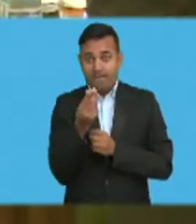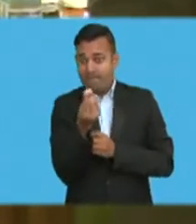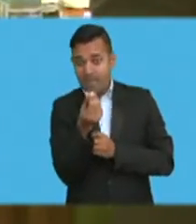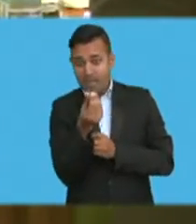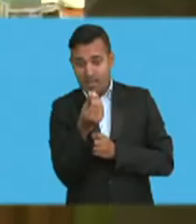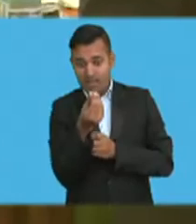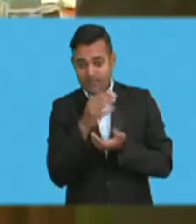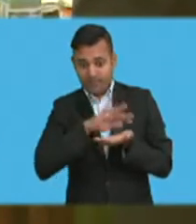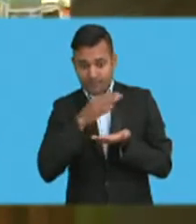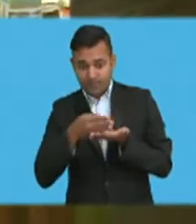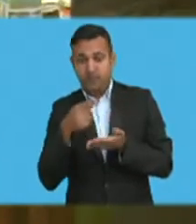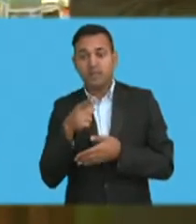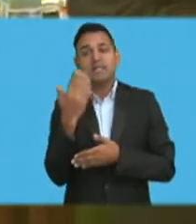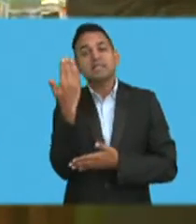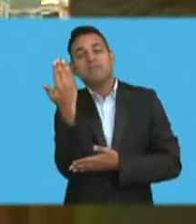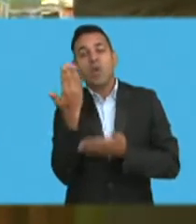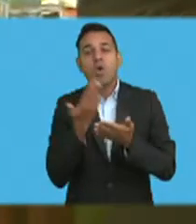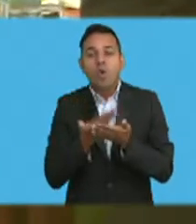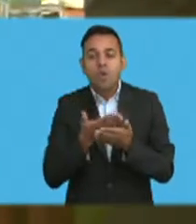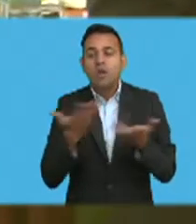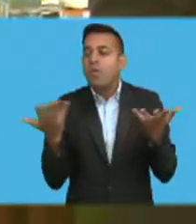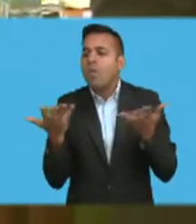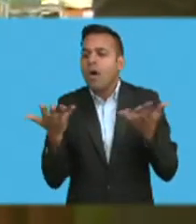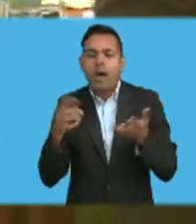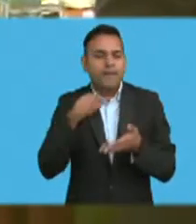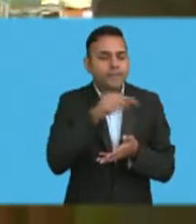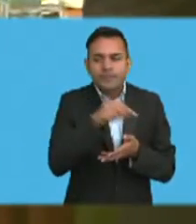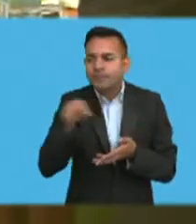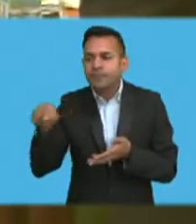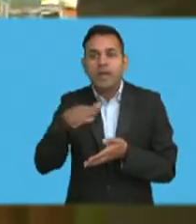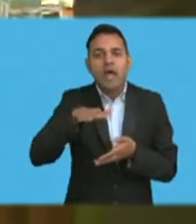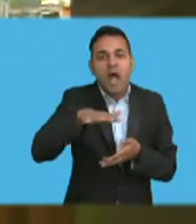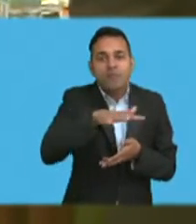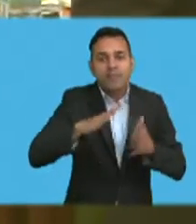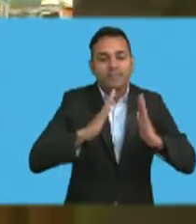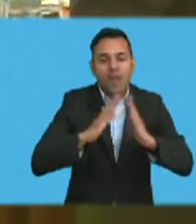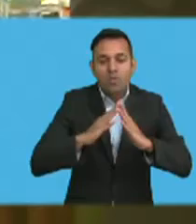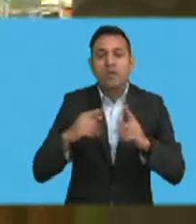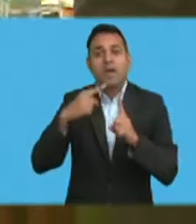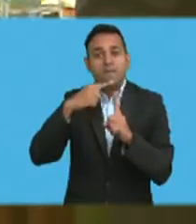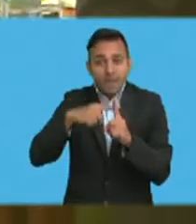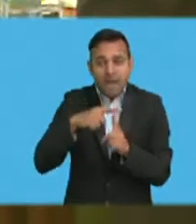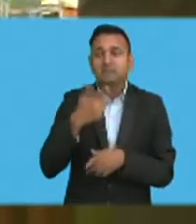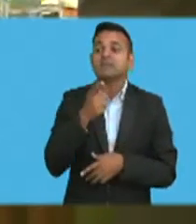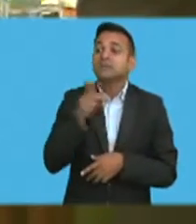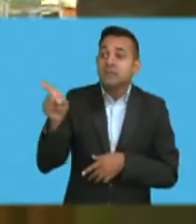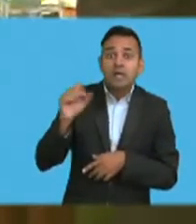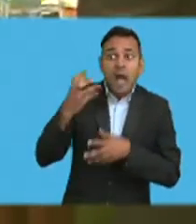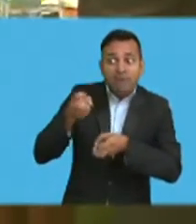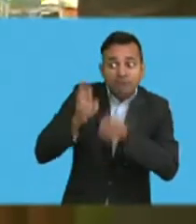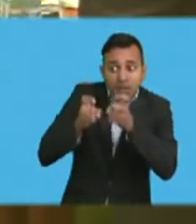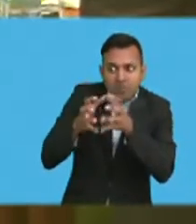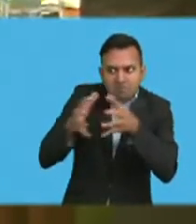the size of the municipal council and the nature of problems that they face. Madam Speaker, you will note when I read out the amounts that were given to the municipal